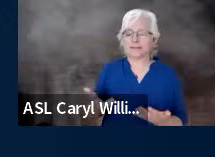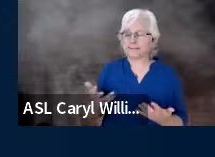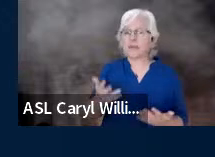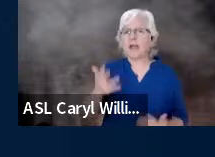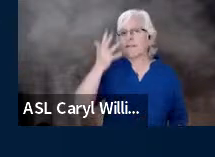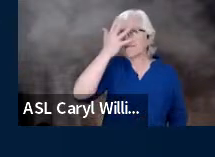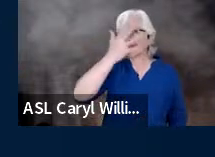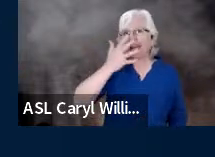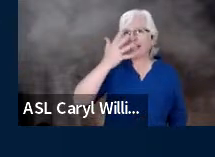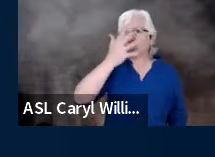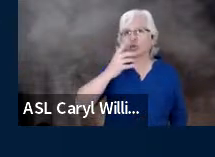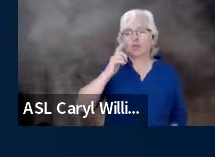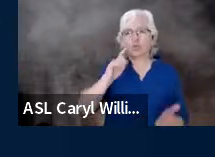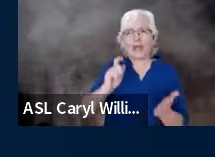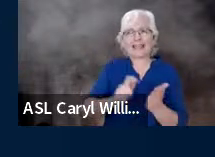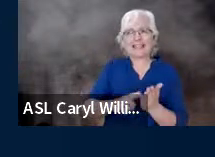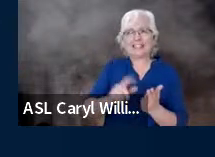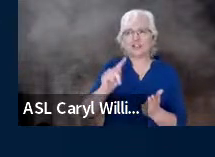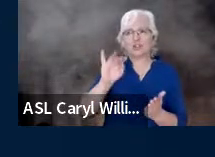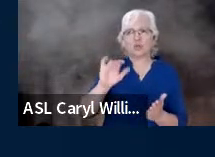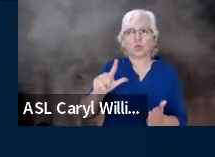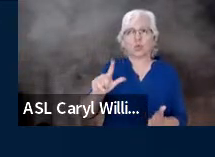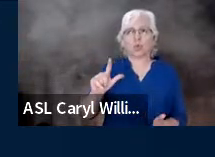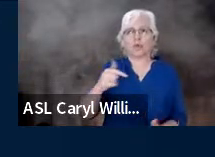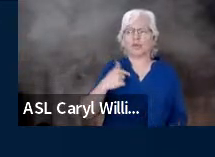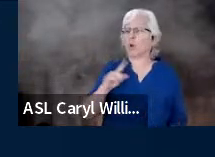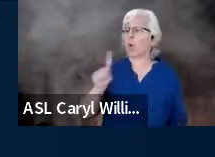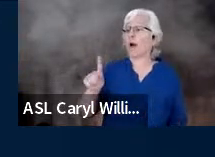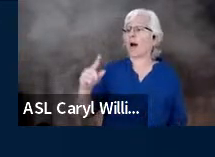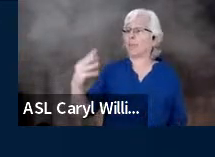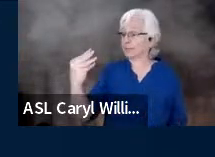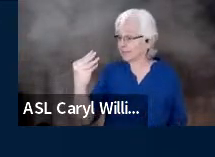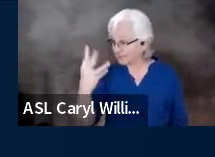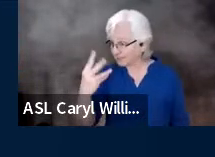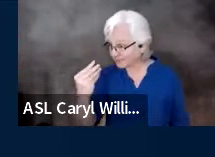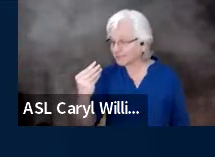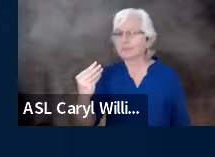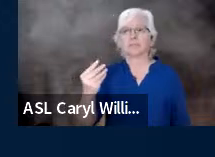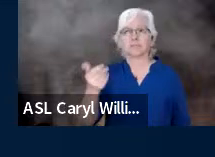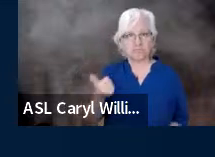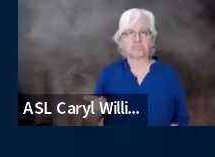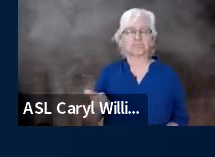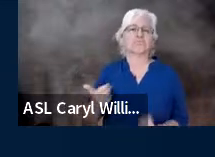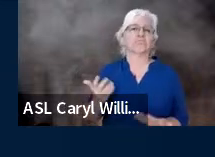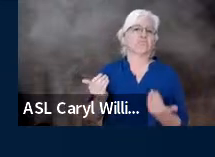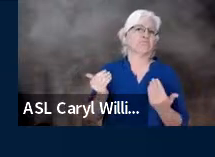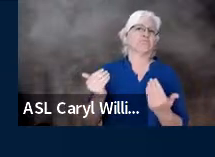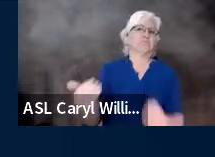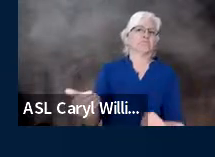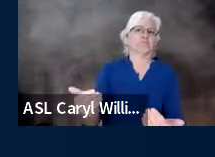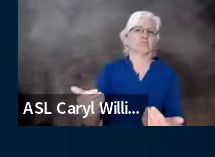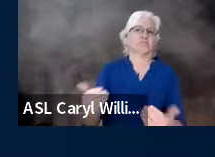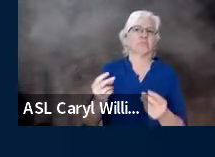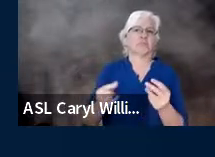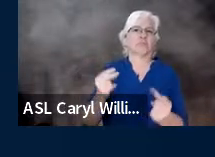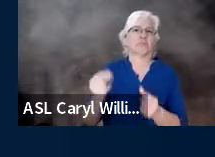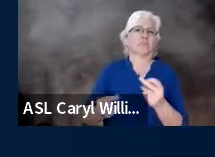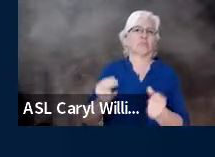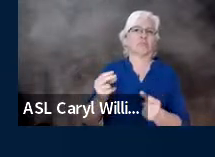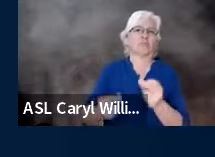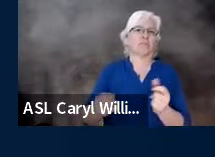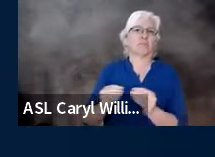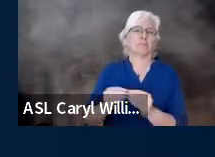facial recognition tool used to allow you to move more quickly through